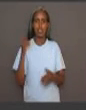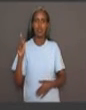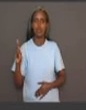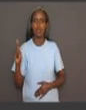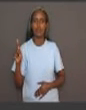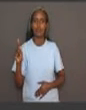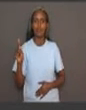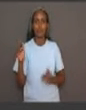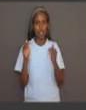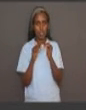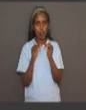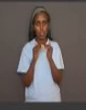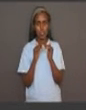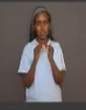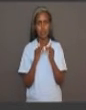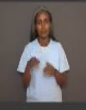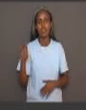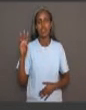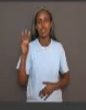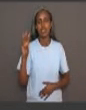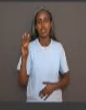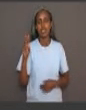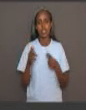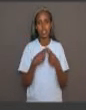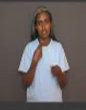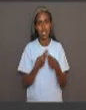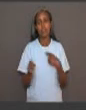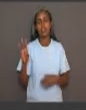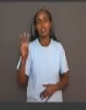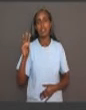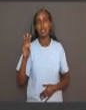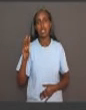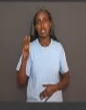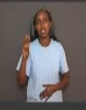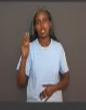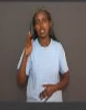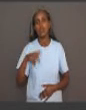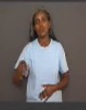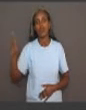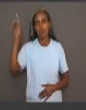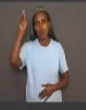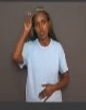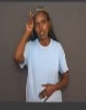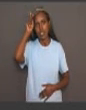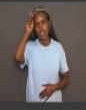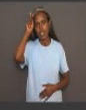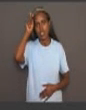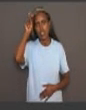1 equals 6 times 6 to the power of